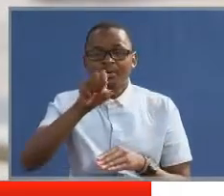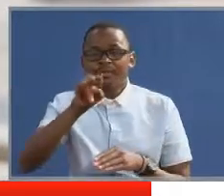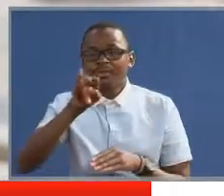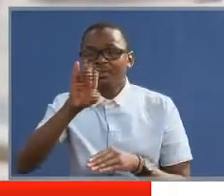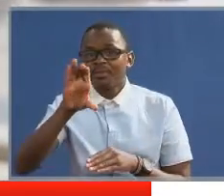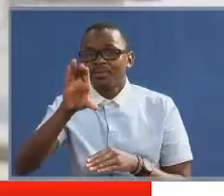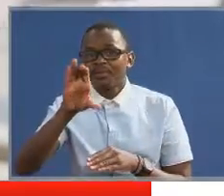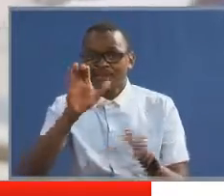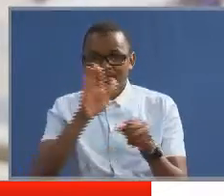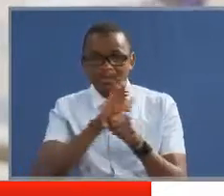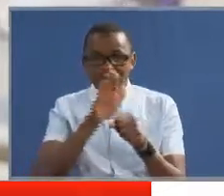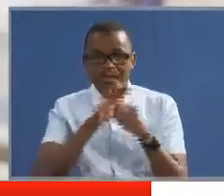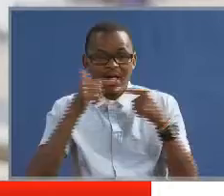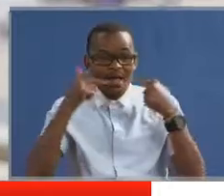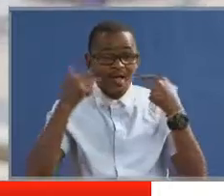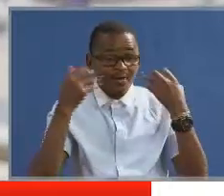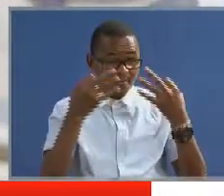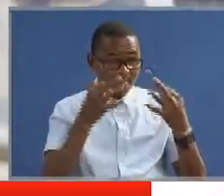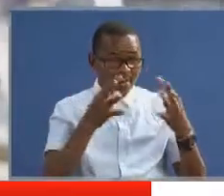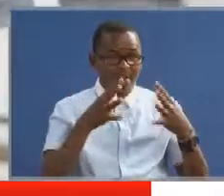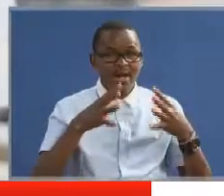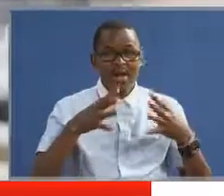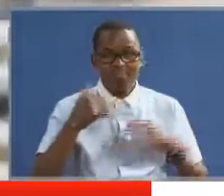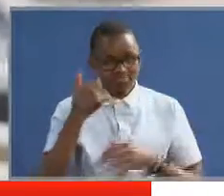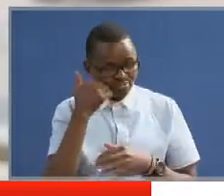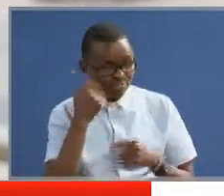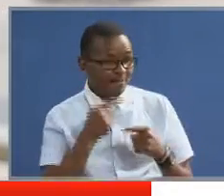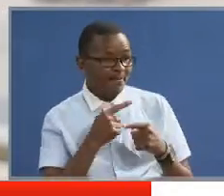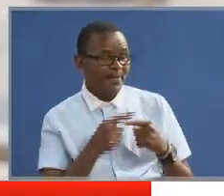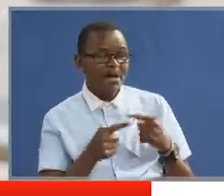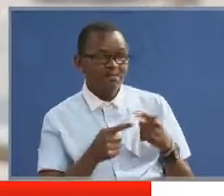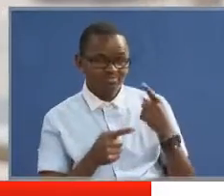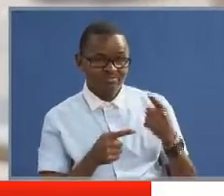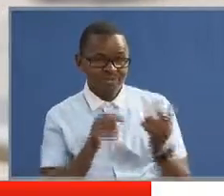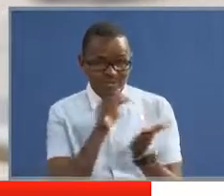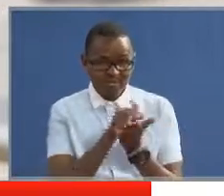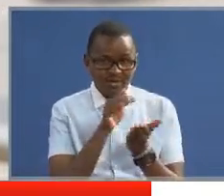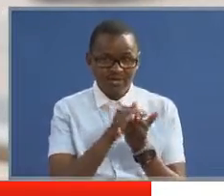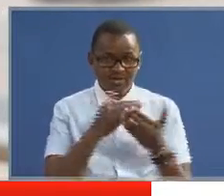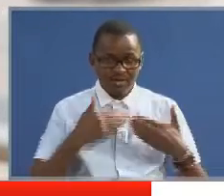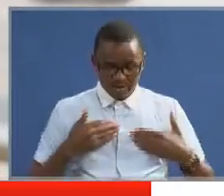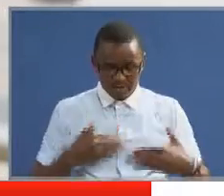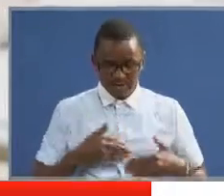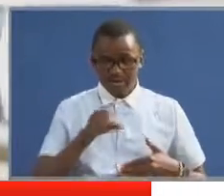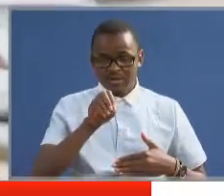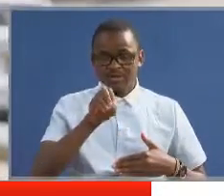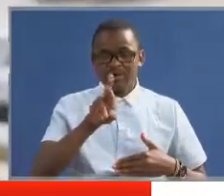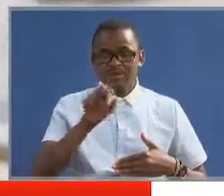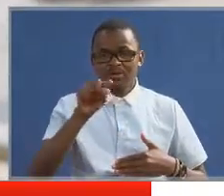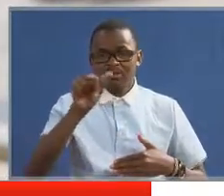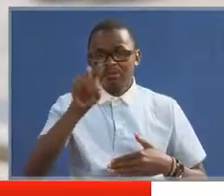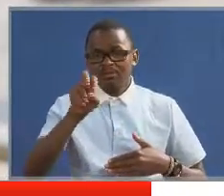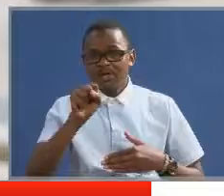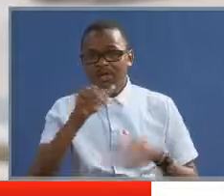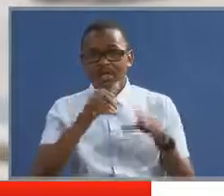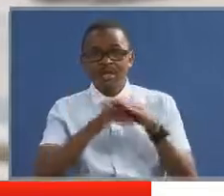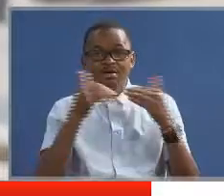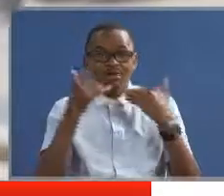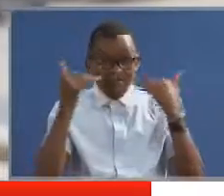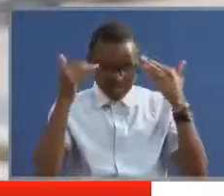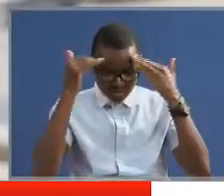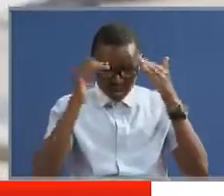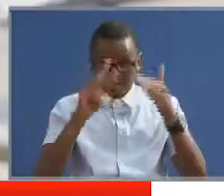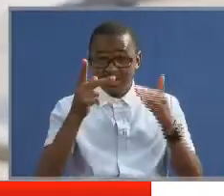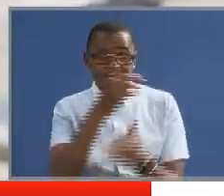has placed a smile in the faces of many patients. But even as the petition of a body organ transfer is still in court, the